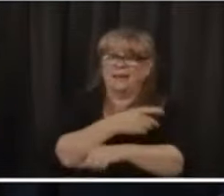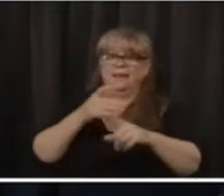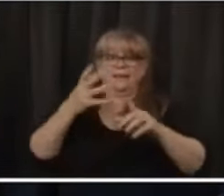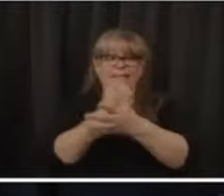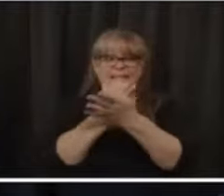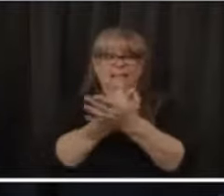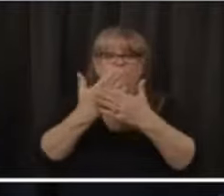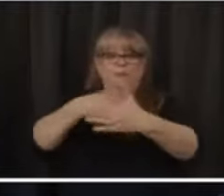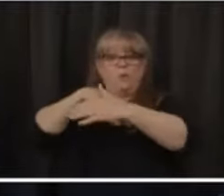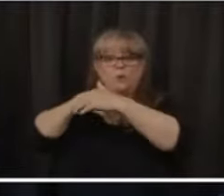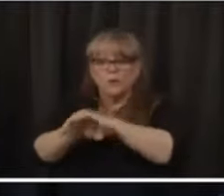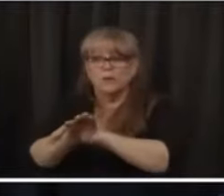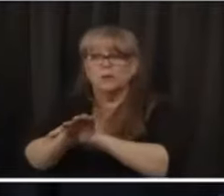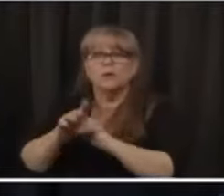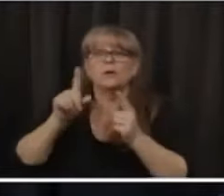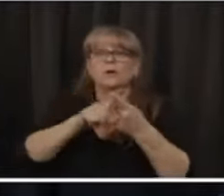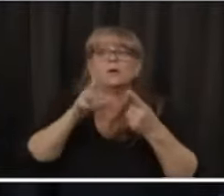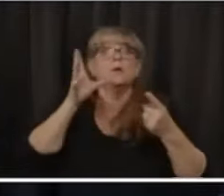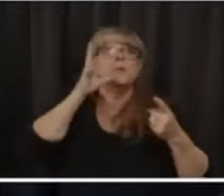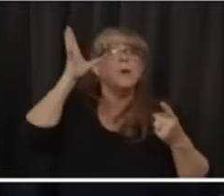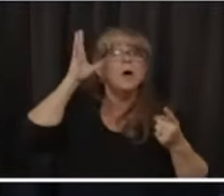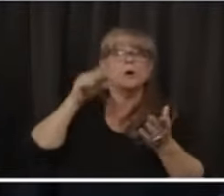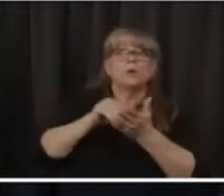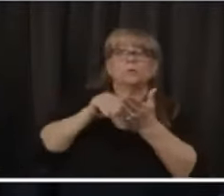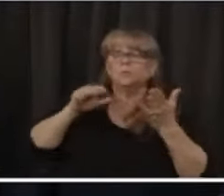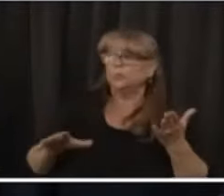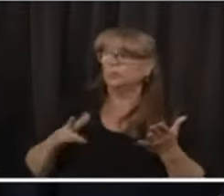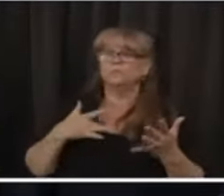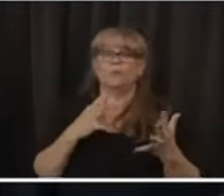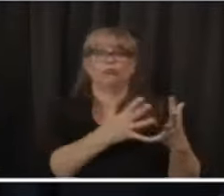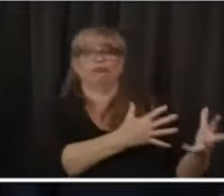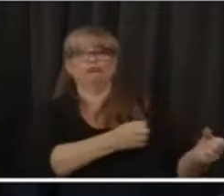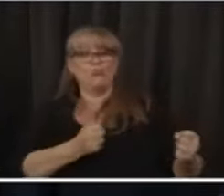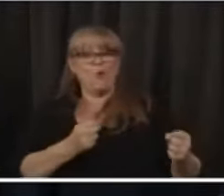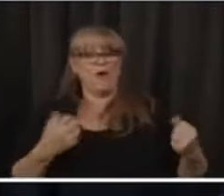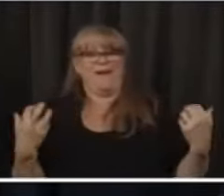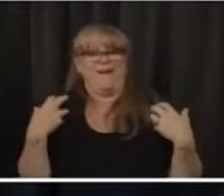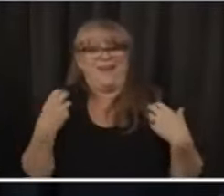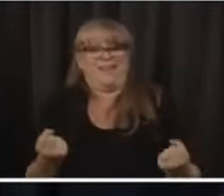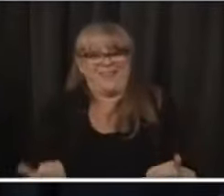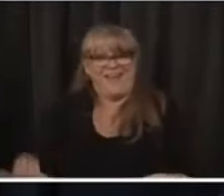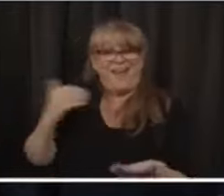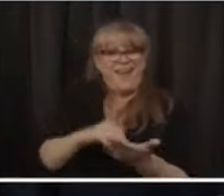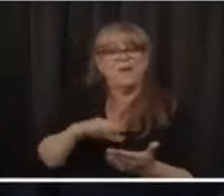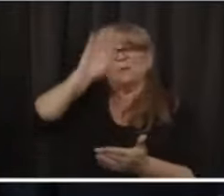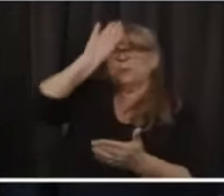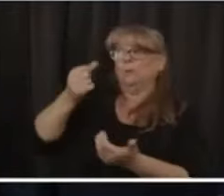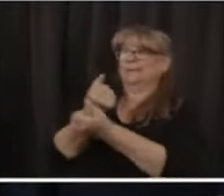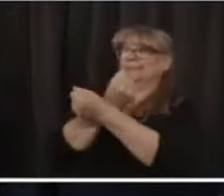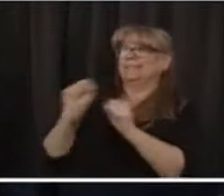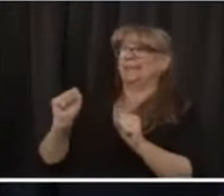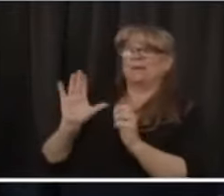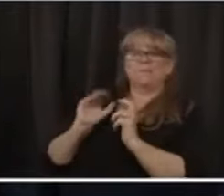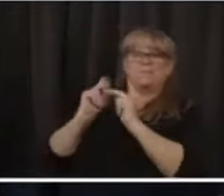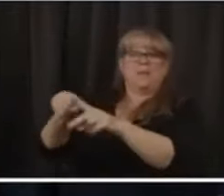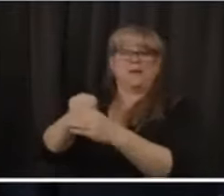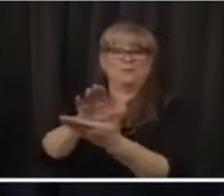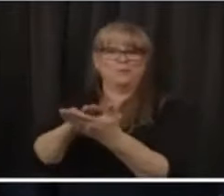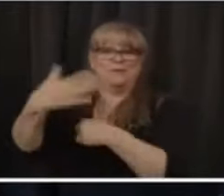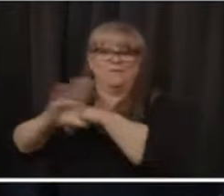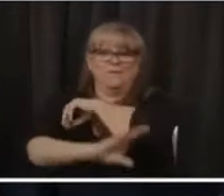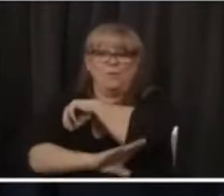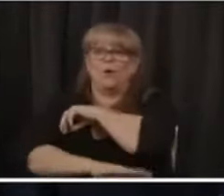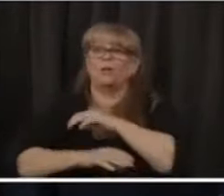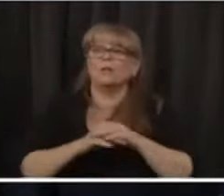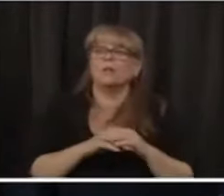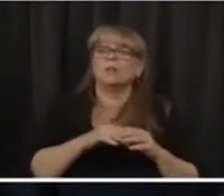students the confidence that they need to be able to return to the classroom. And if you've been putting off getting vaccine until